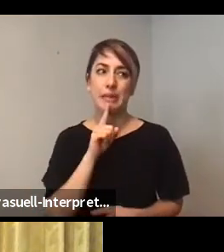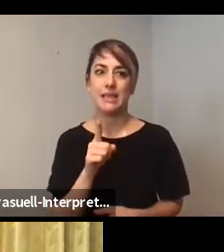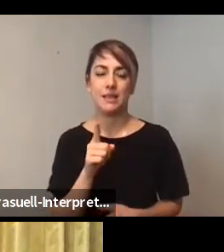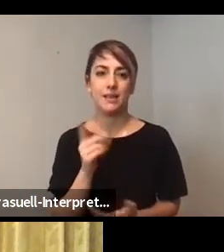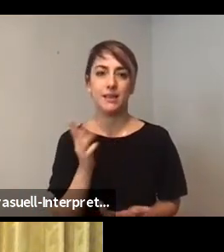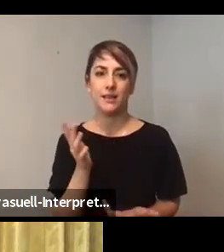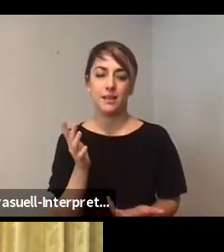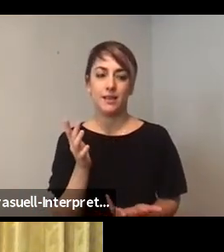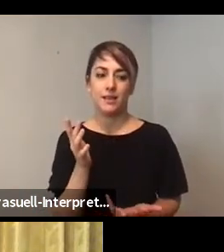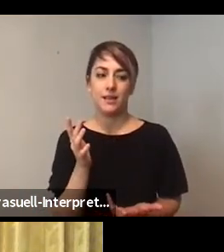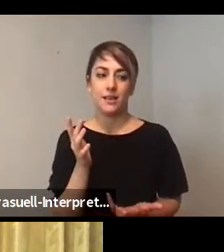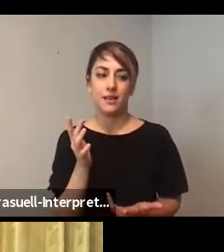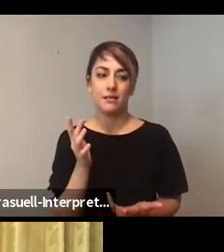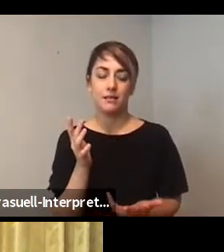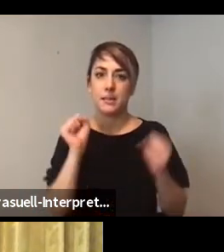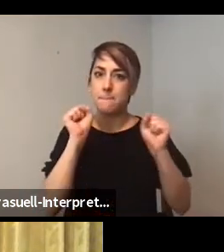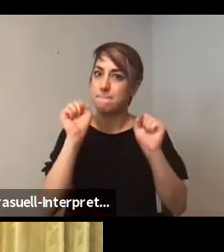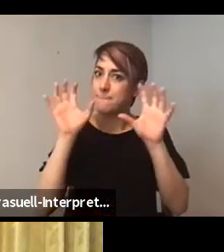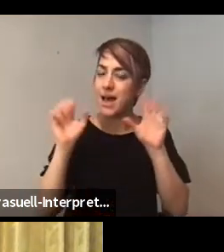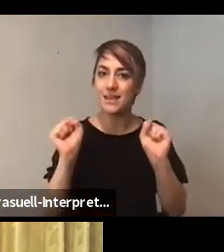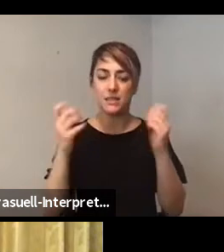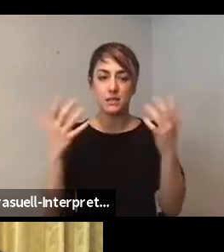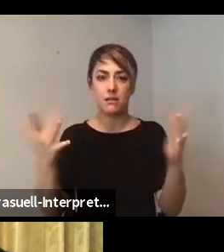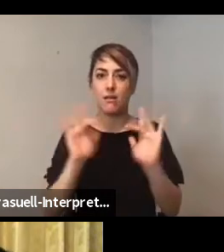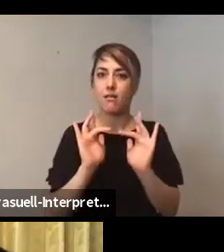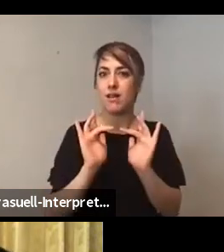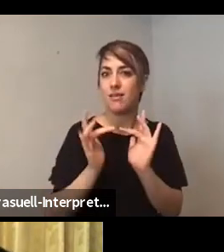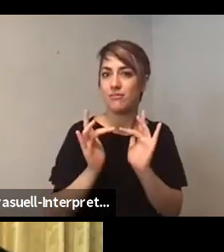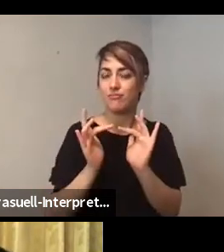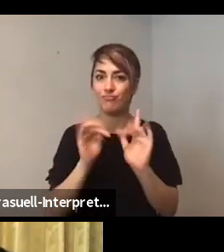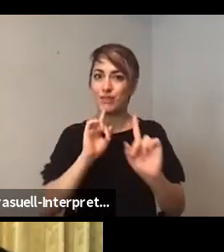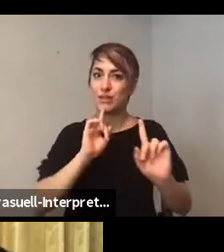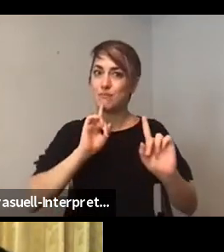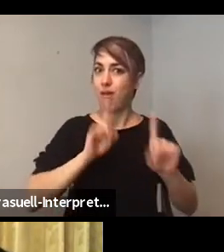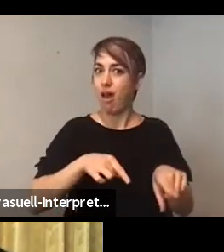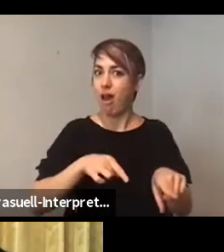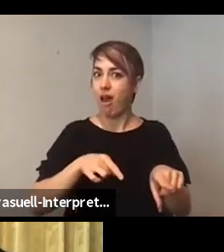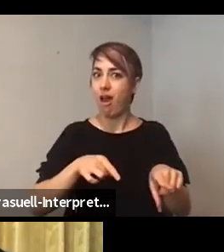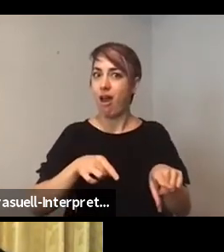of online response. This